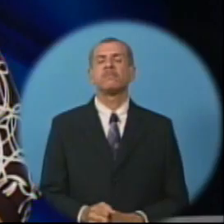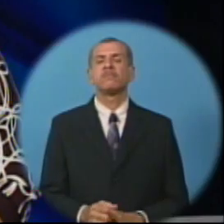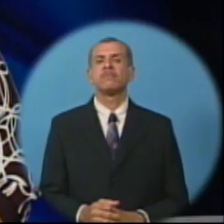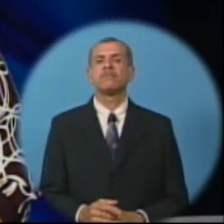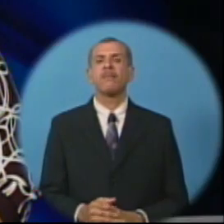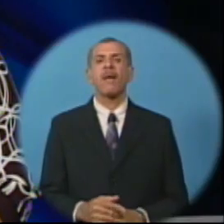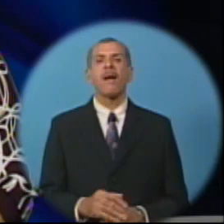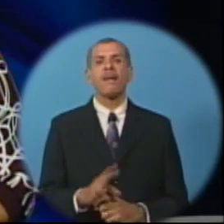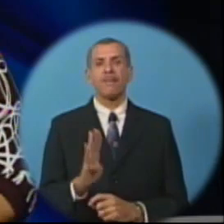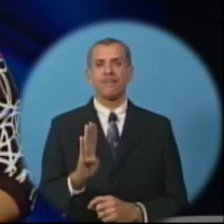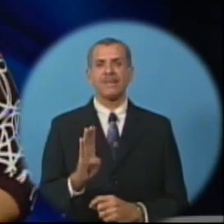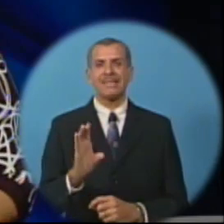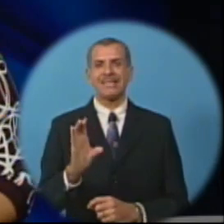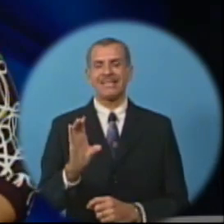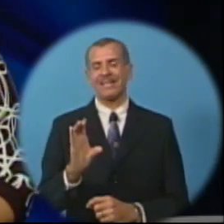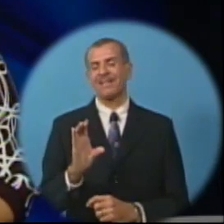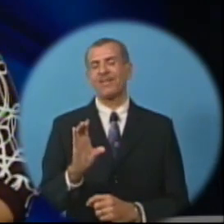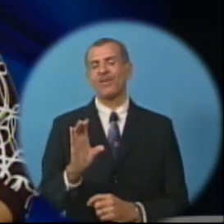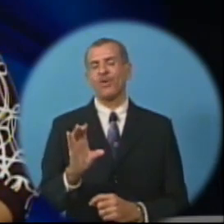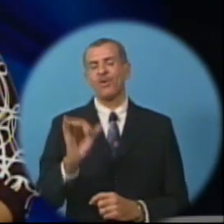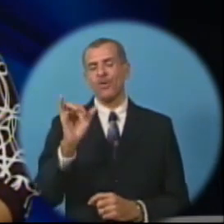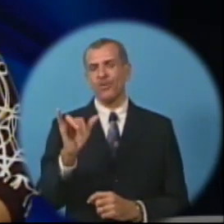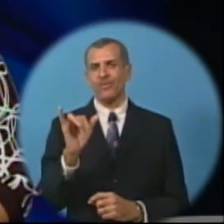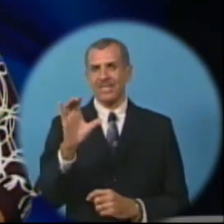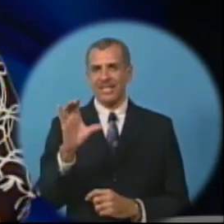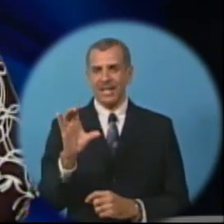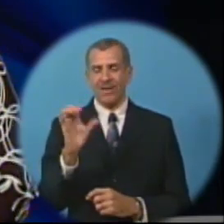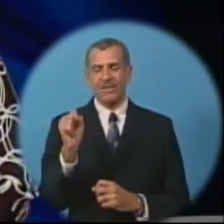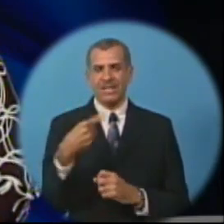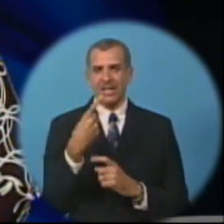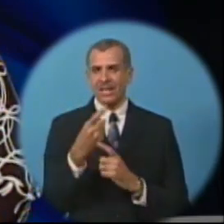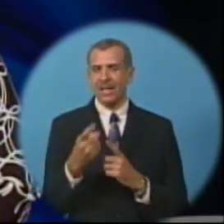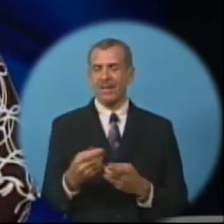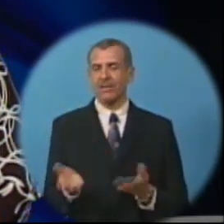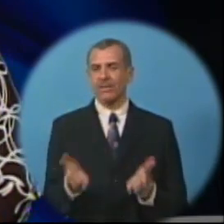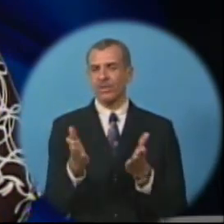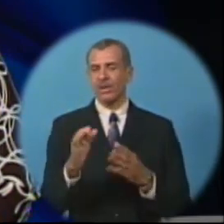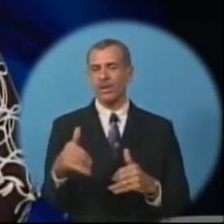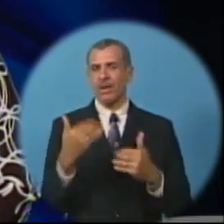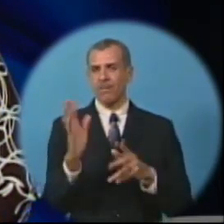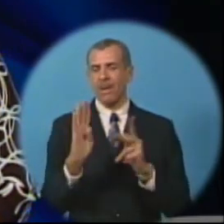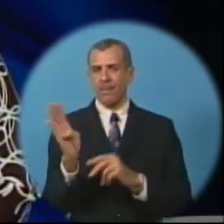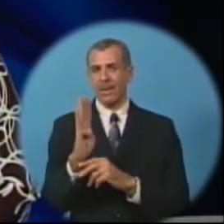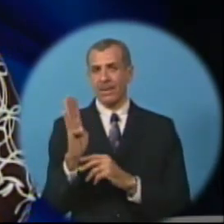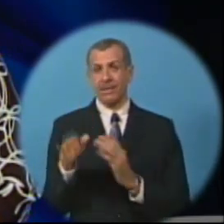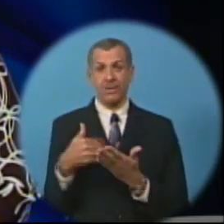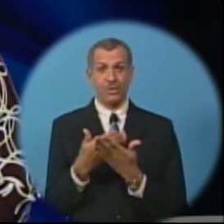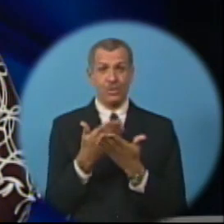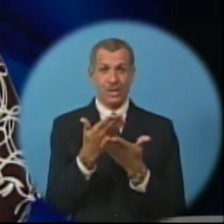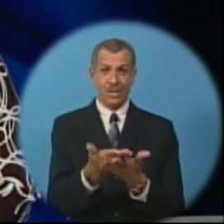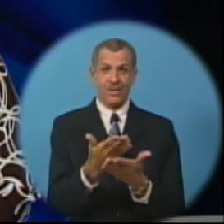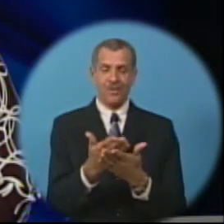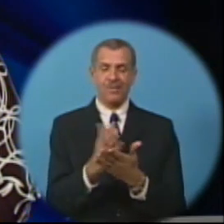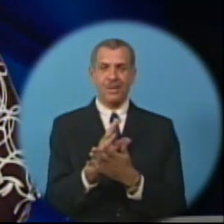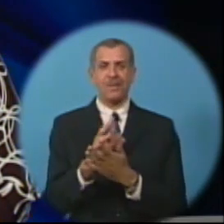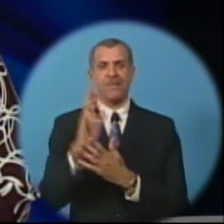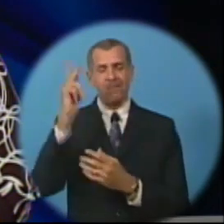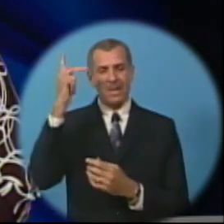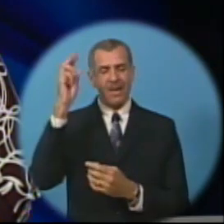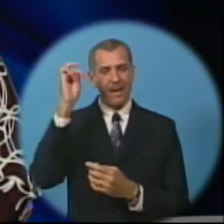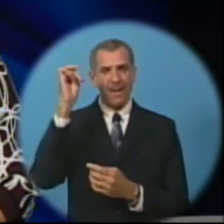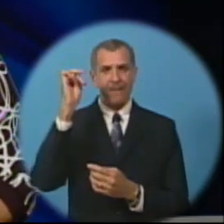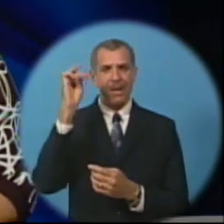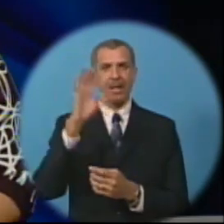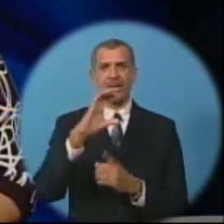The Barbados Youth Service will play an essential role in empowering young Barbadians. The suggestion comes from Permanent Secretary in the Ministry of